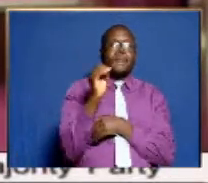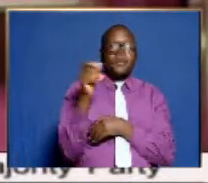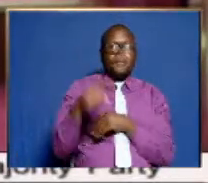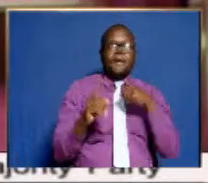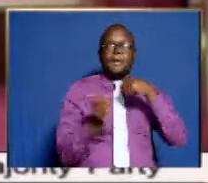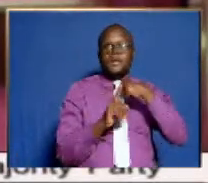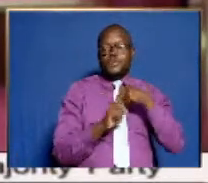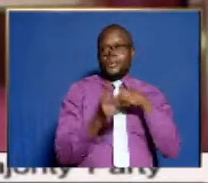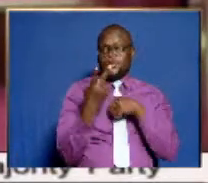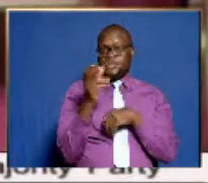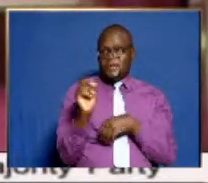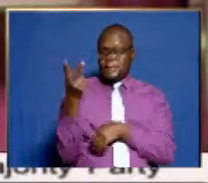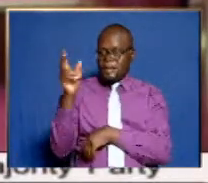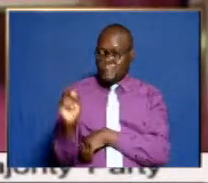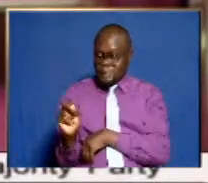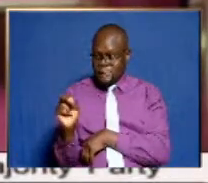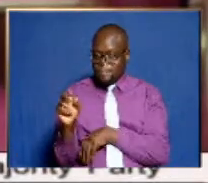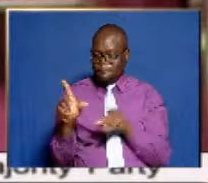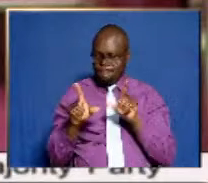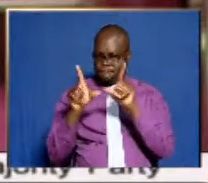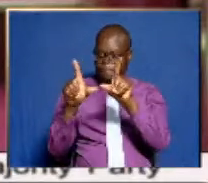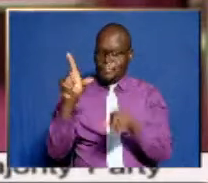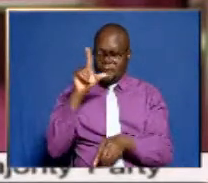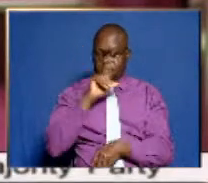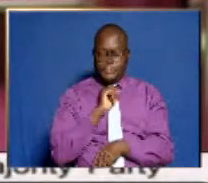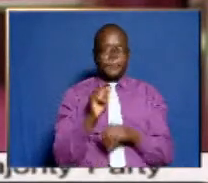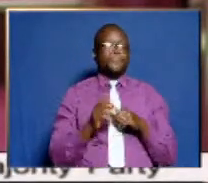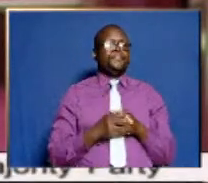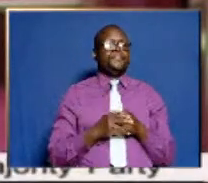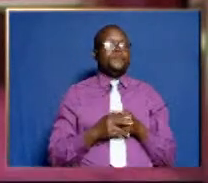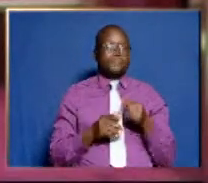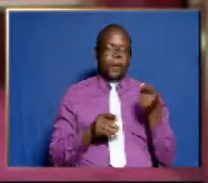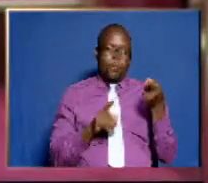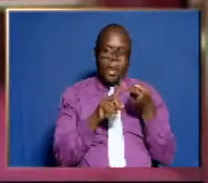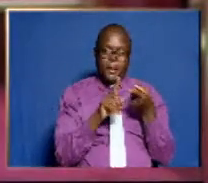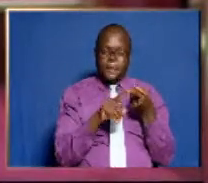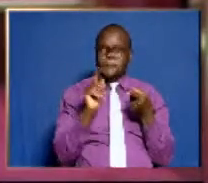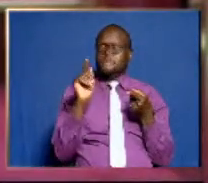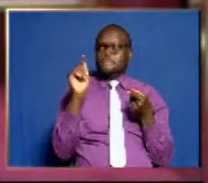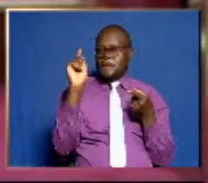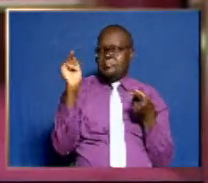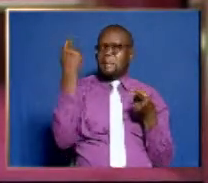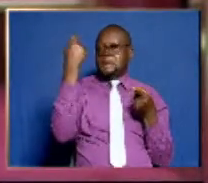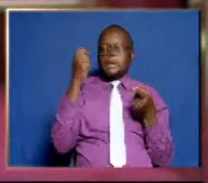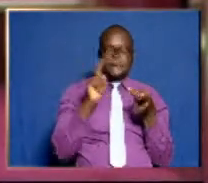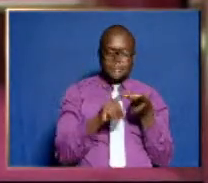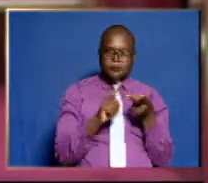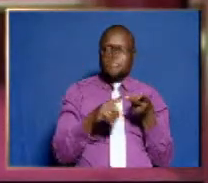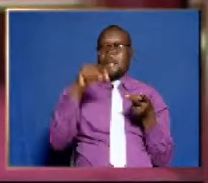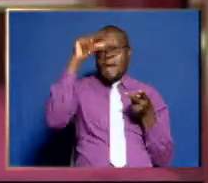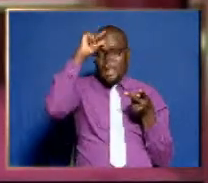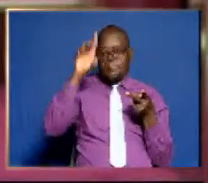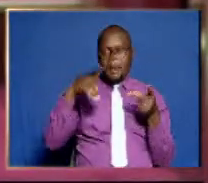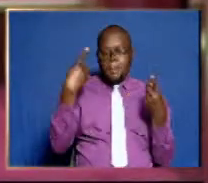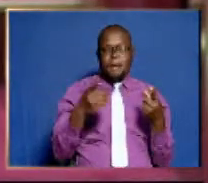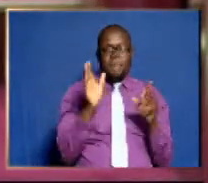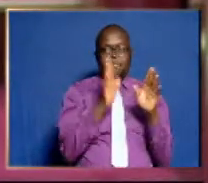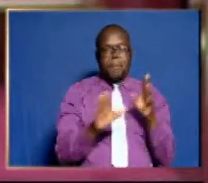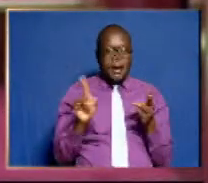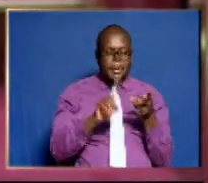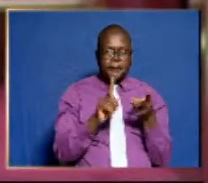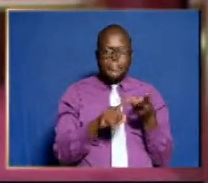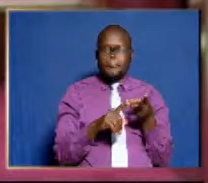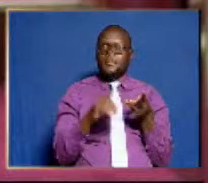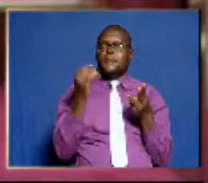June 2020 and the certificates therein. Number 1, the Presidency. 2, the State Department for Planning. Number 3,